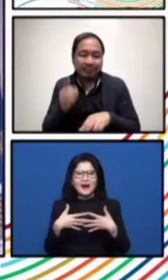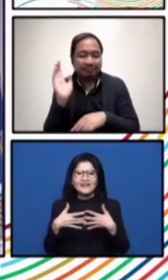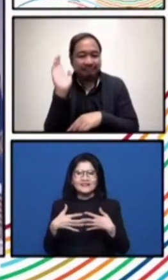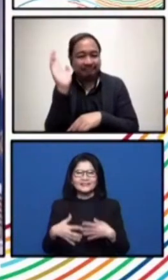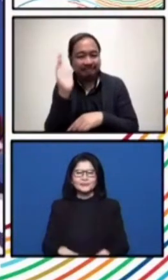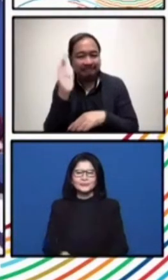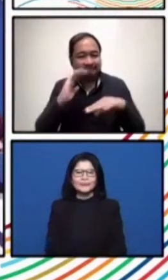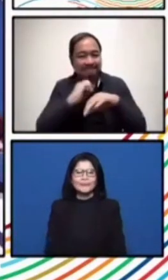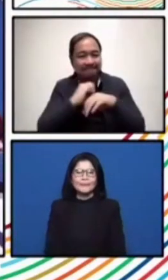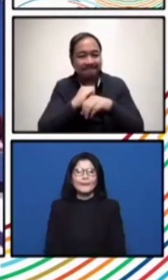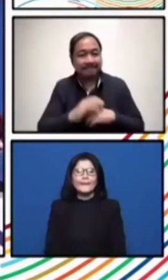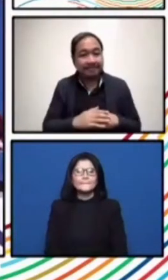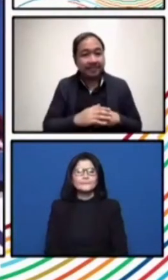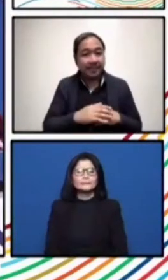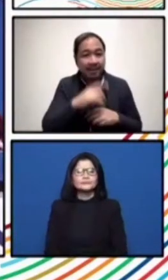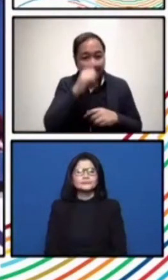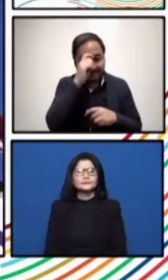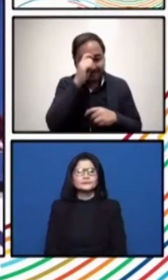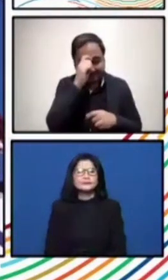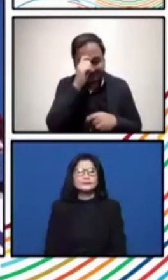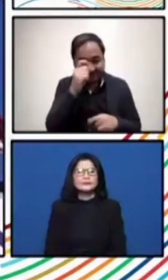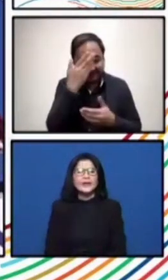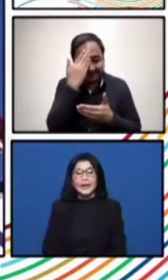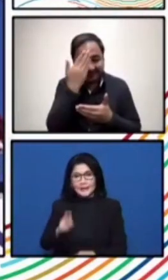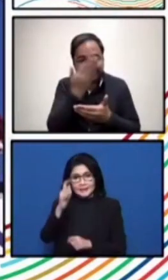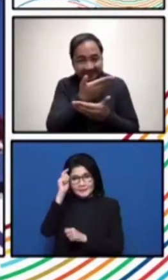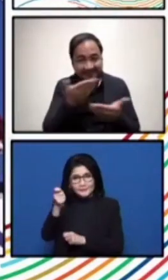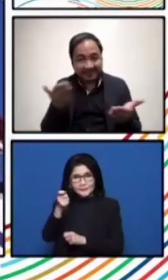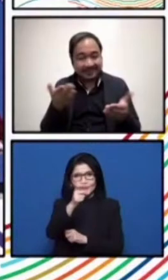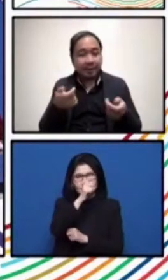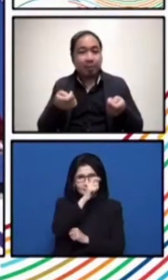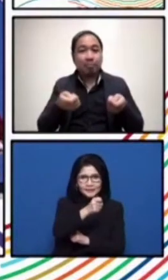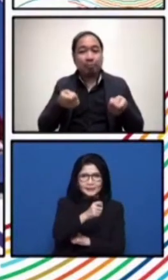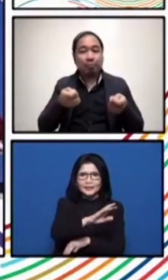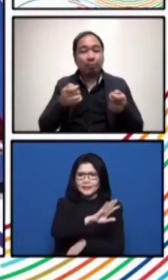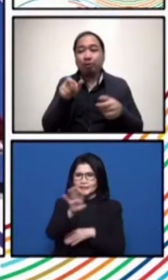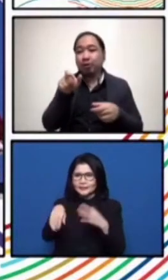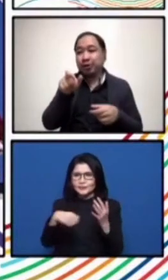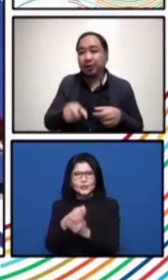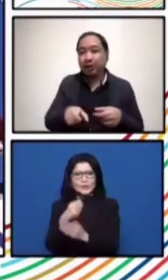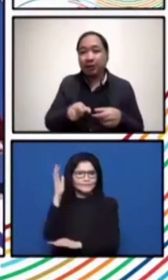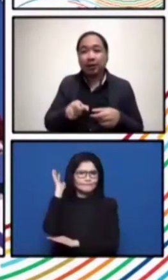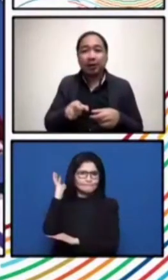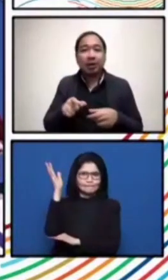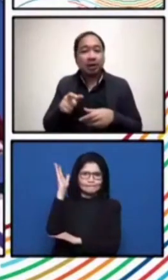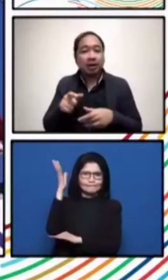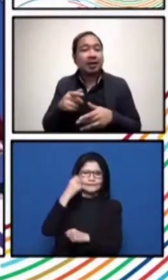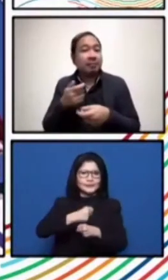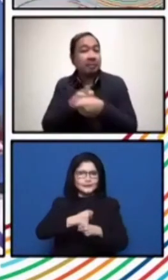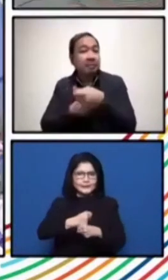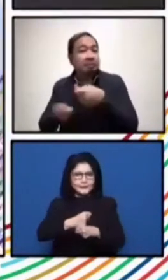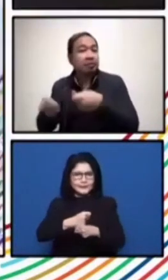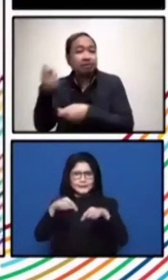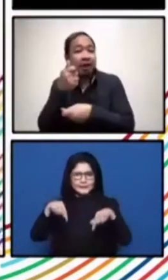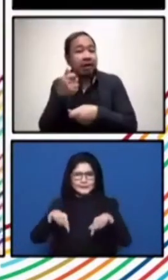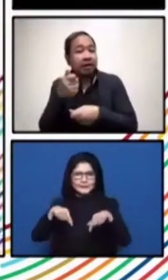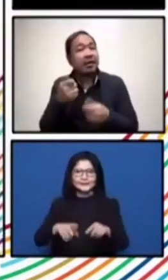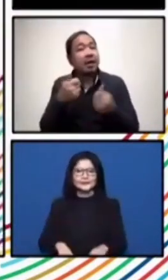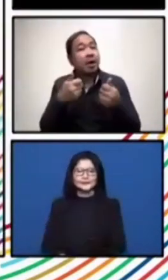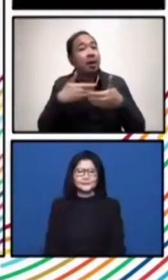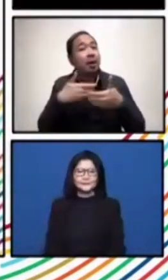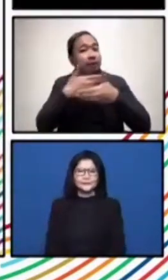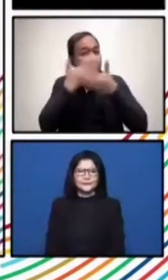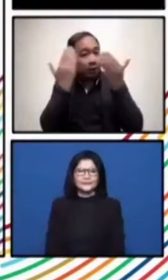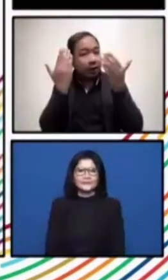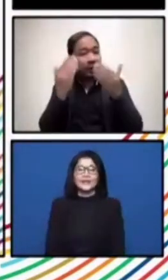the Excellence is moderator chair speakers panelists and participants a very good morning and